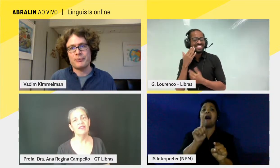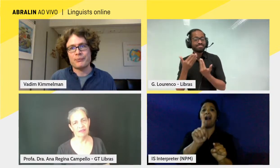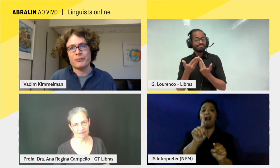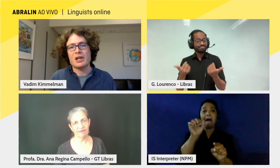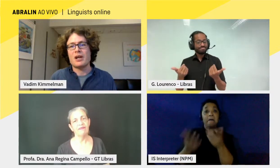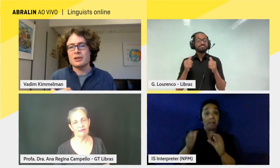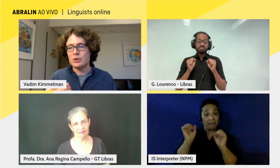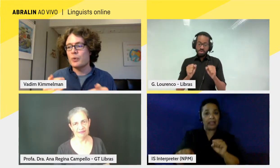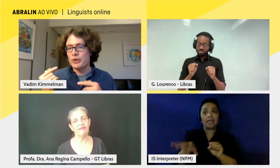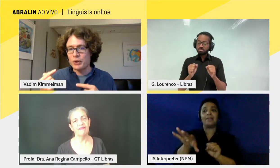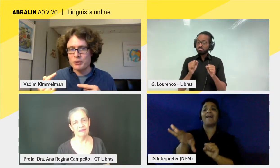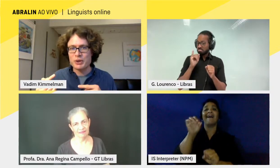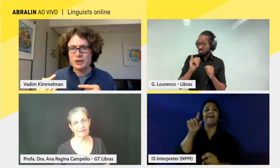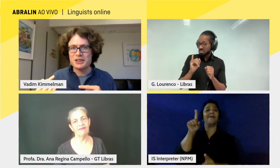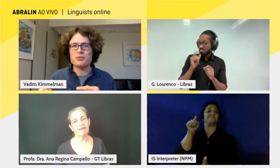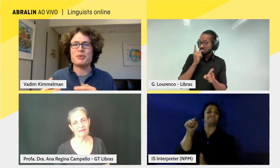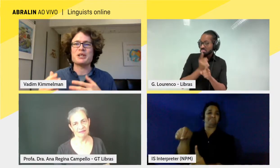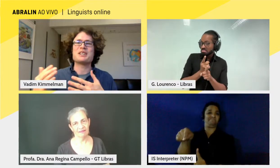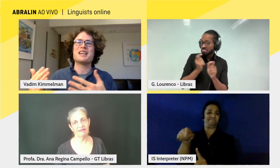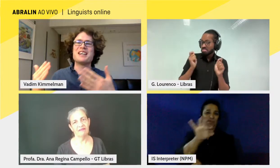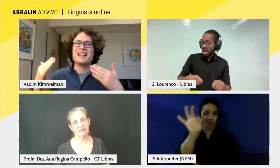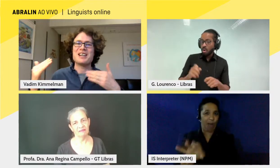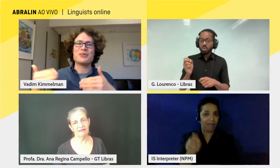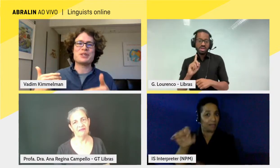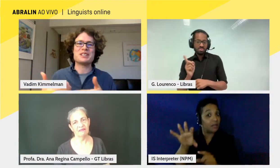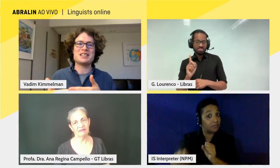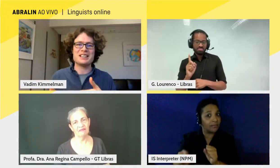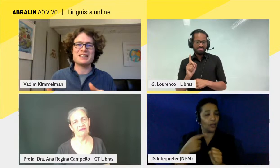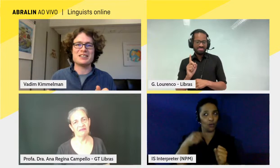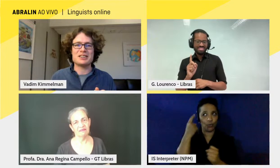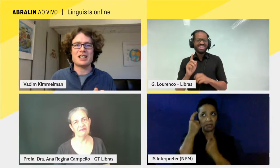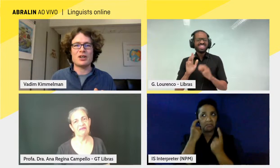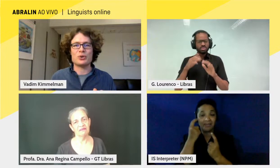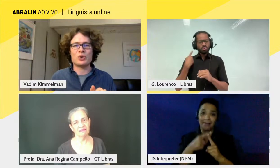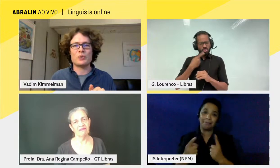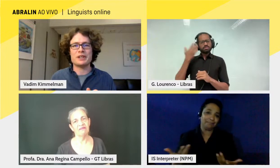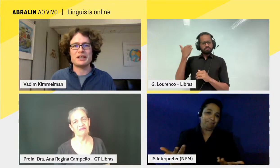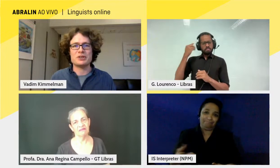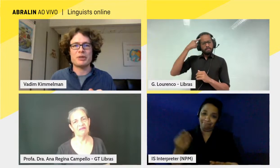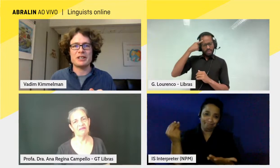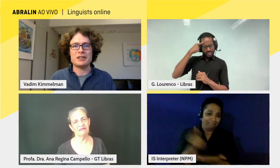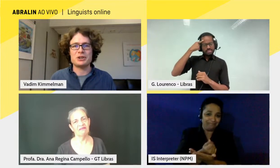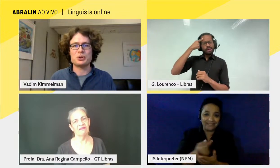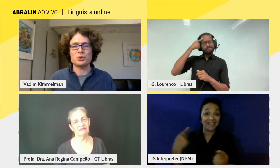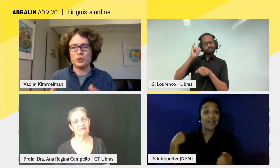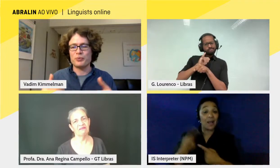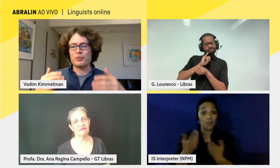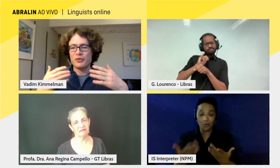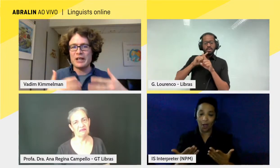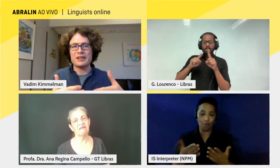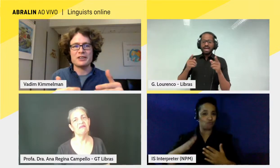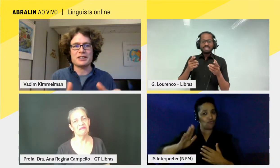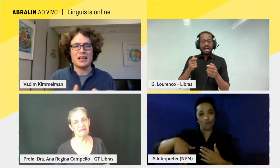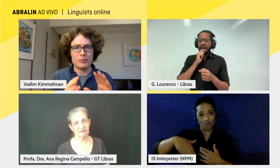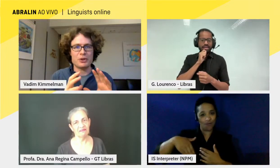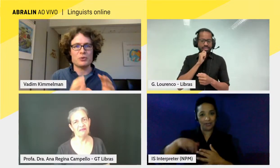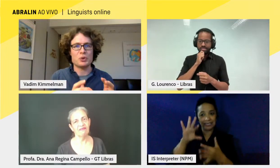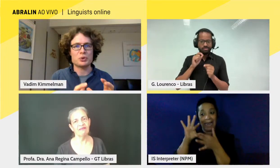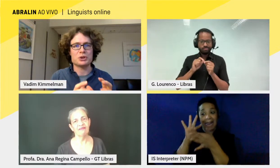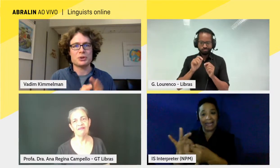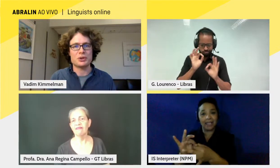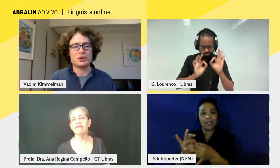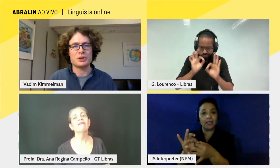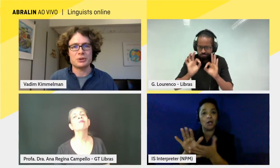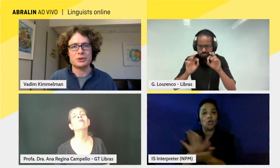variation there. So we thought about it, but unfortunately, until now, no one has managed to find the time